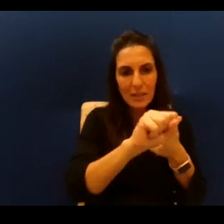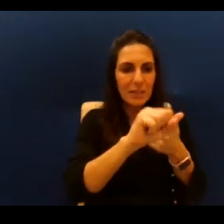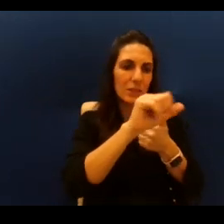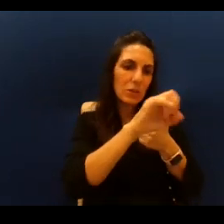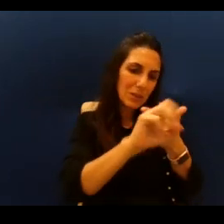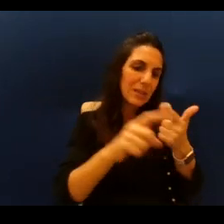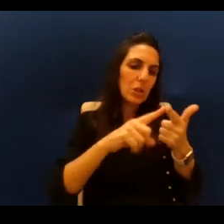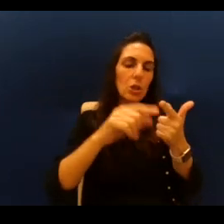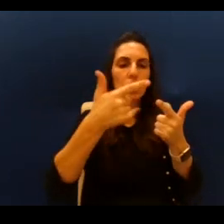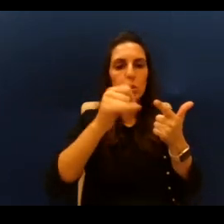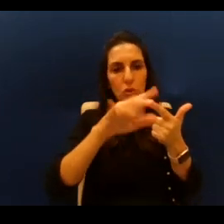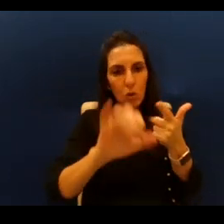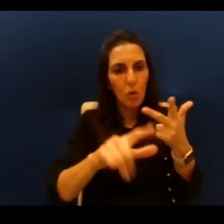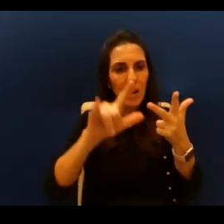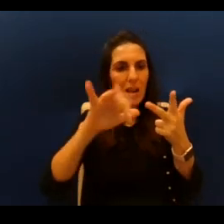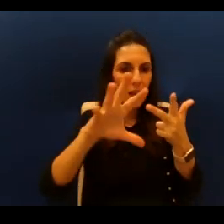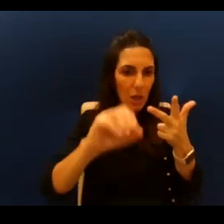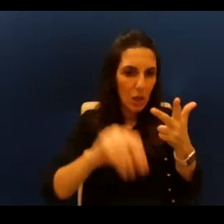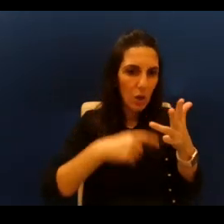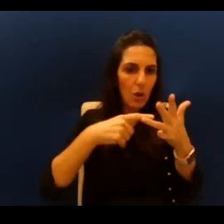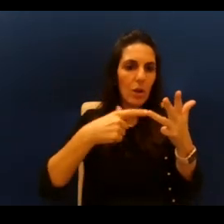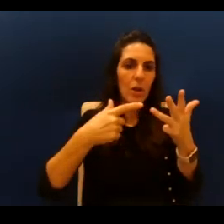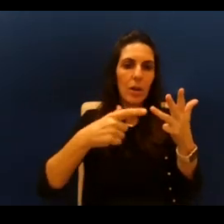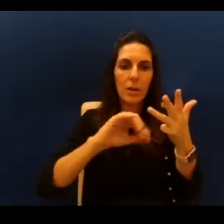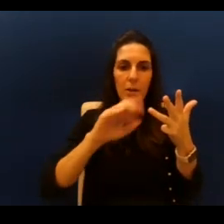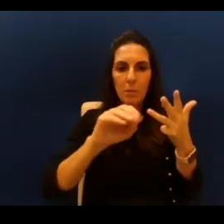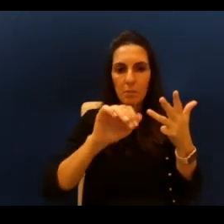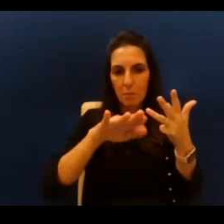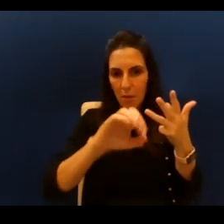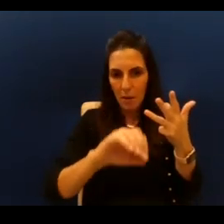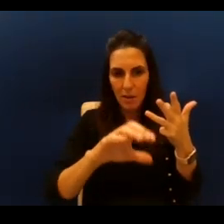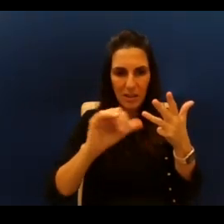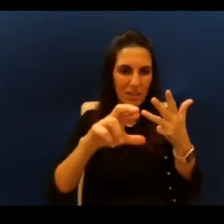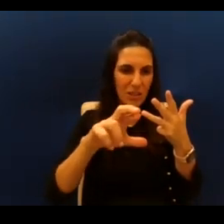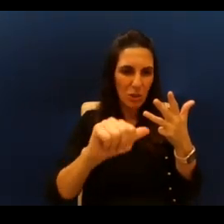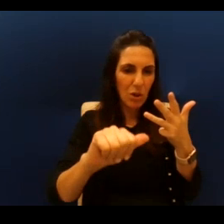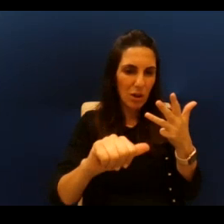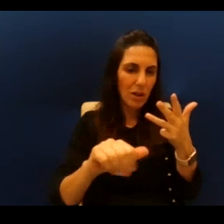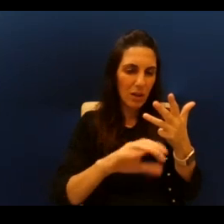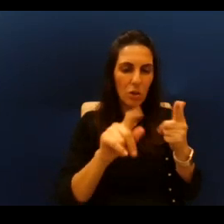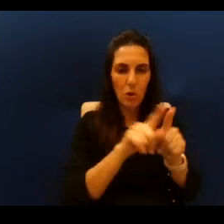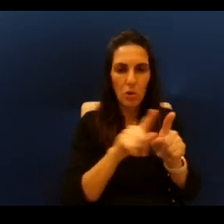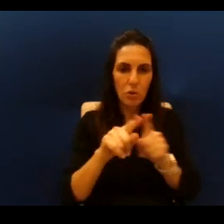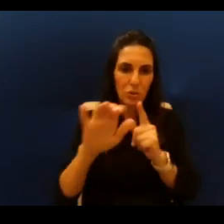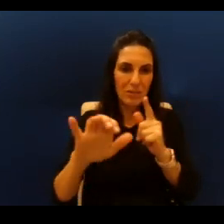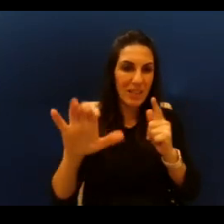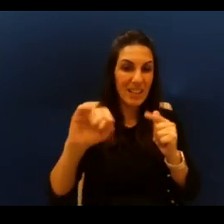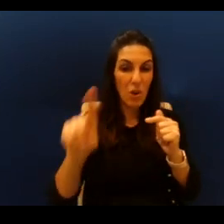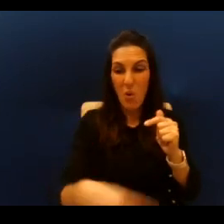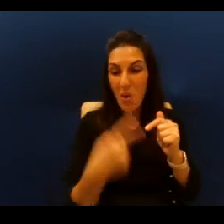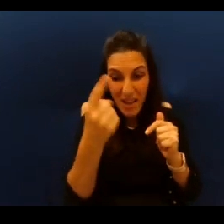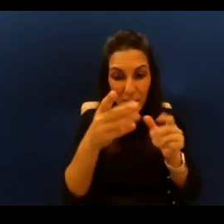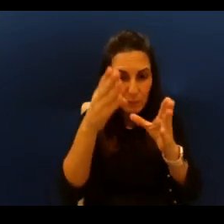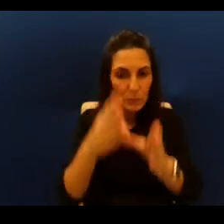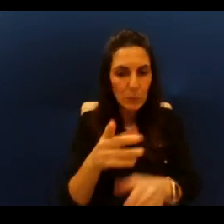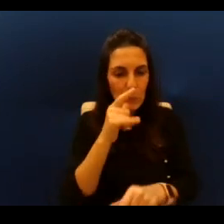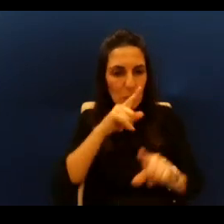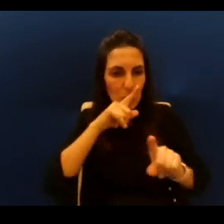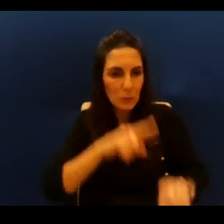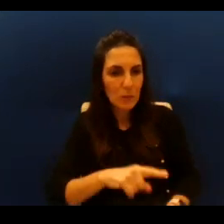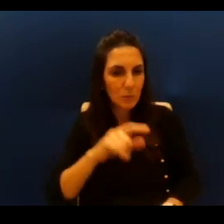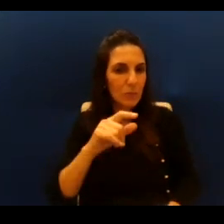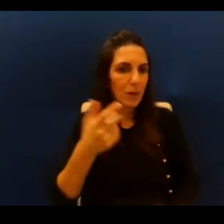Leon, Paul Bilton, and then Bonnie at the CRA was also CC'd in, and she was the only person that would respond to